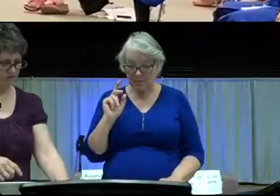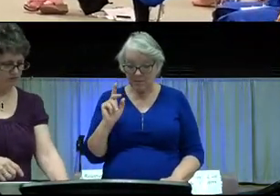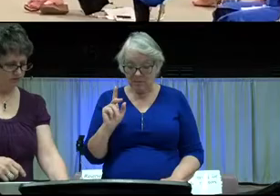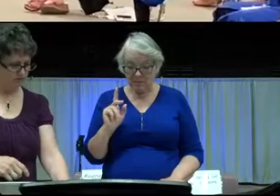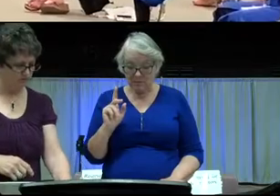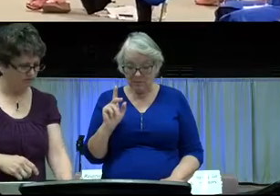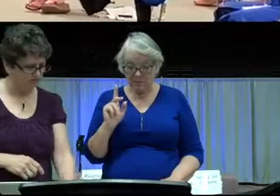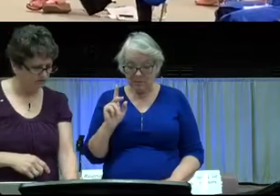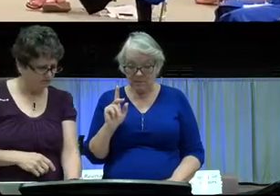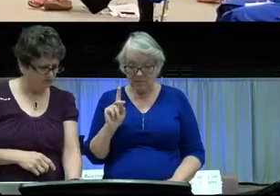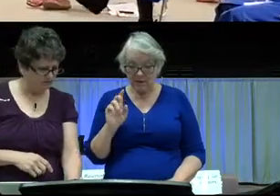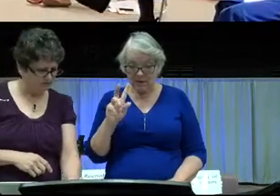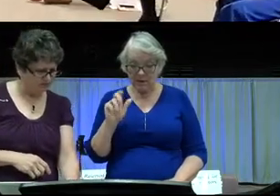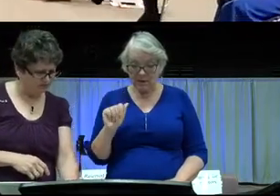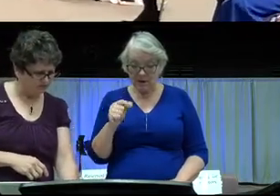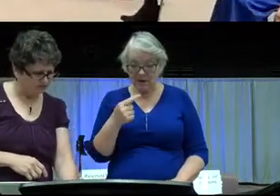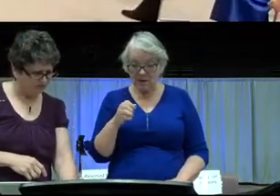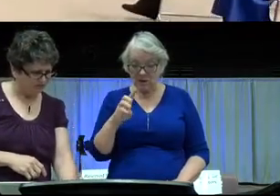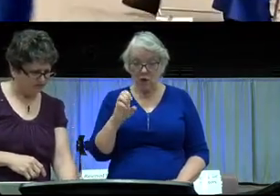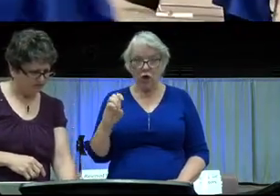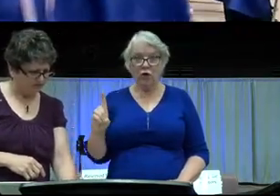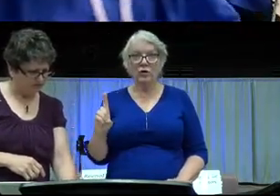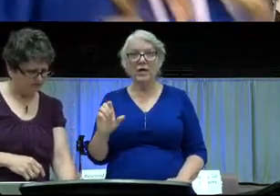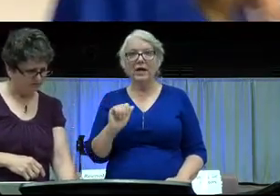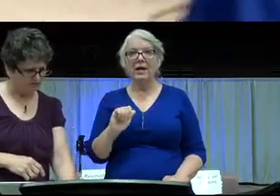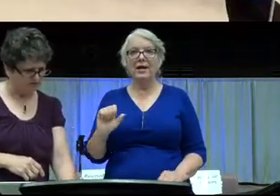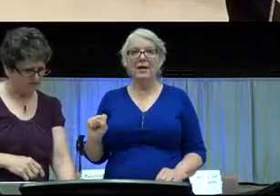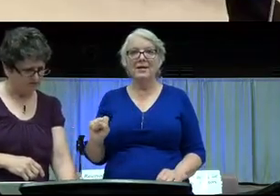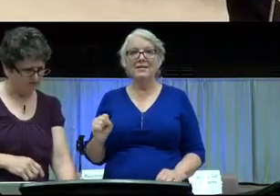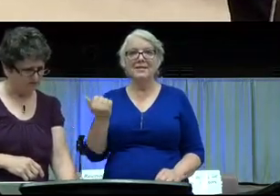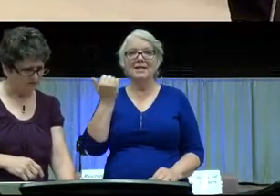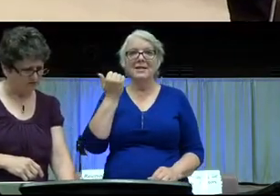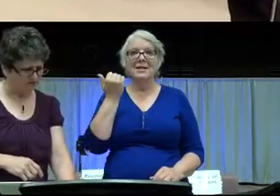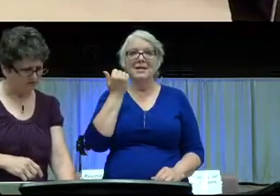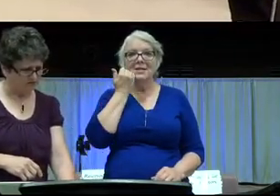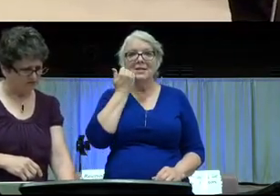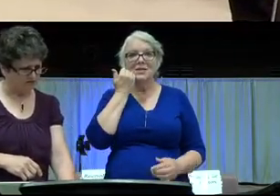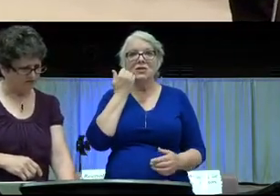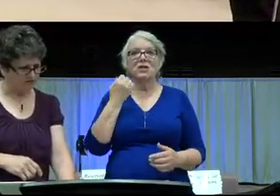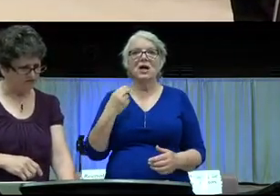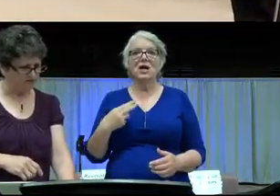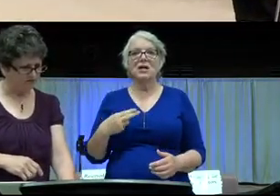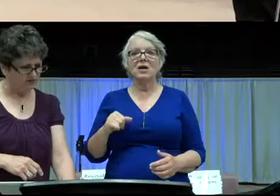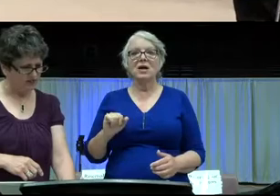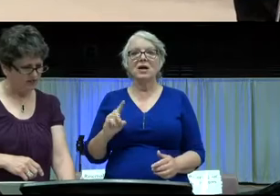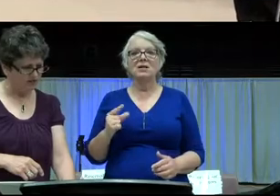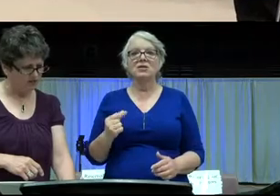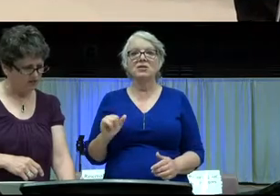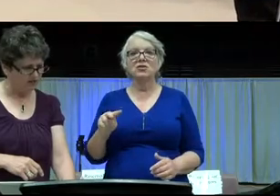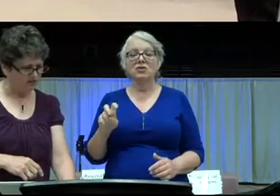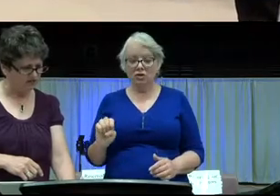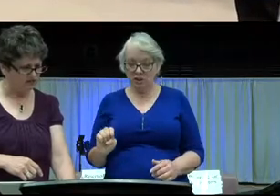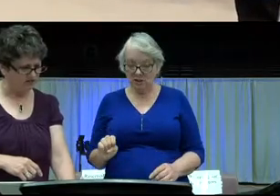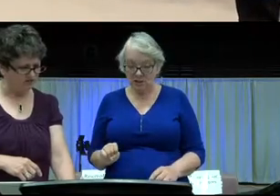Kiana D. St. Goddard, Associate of Applied Science, Dental Hygiene.